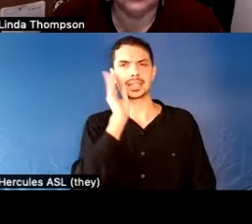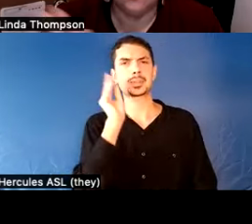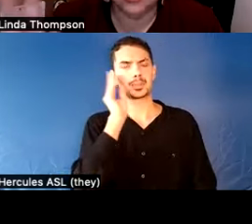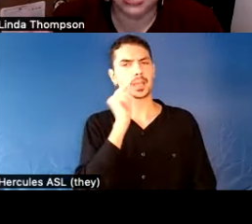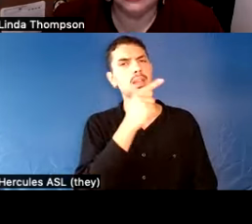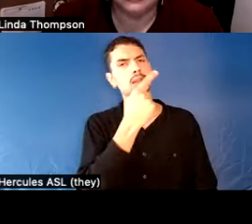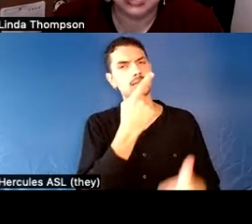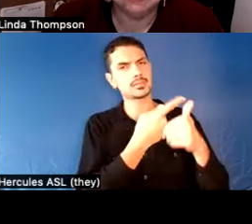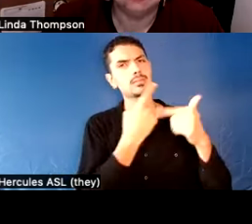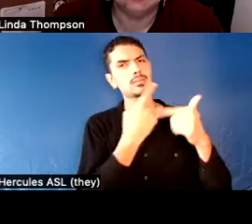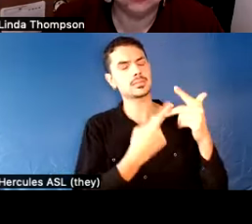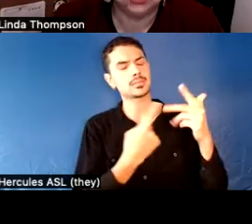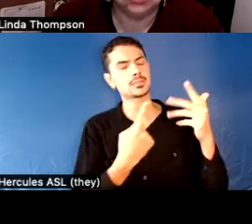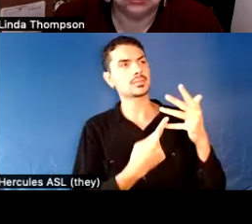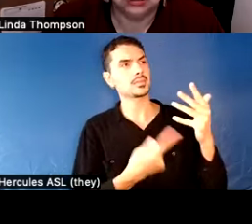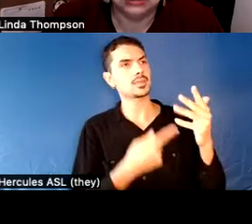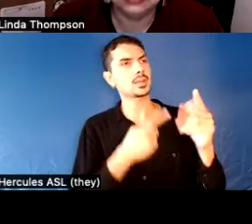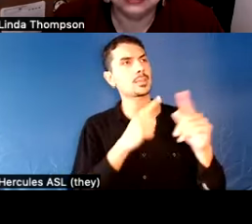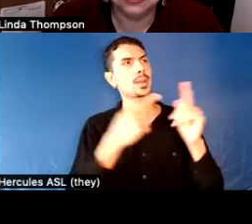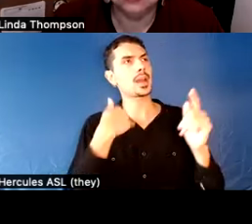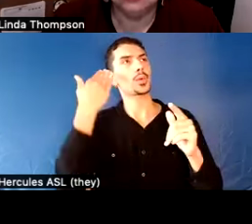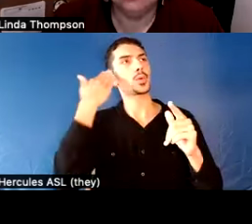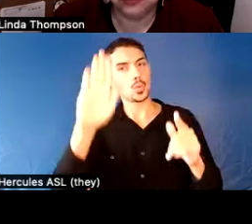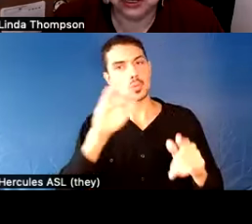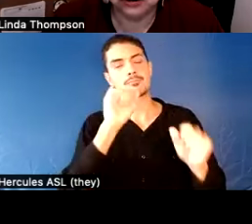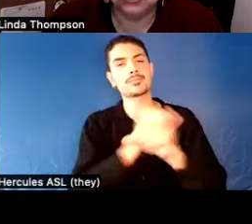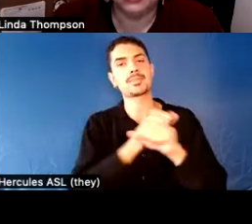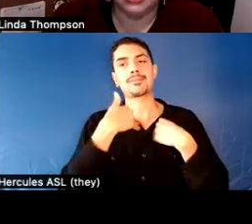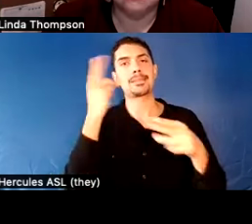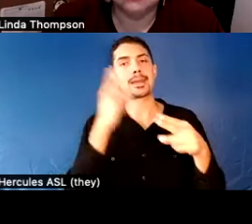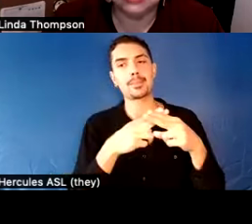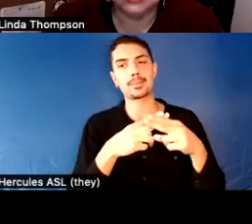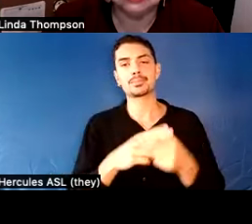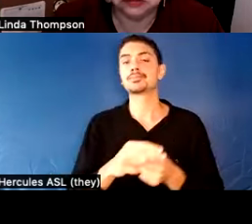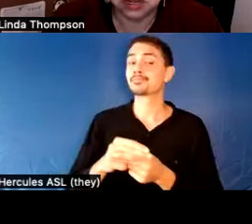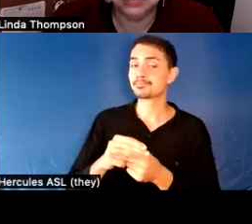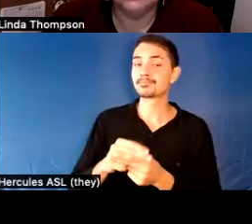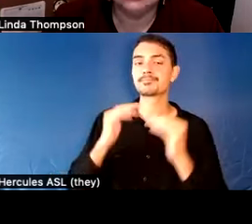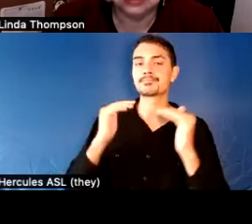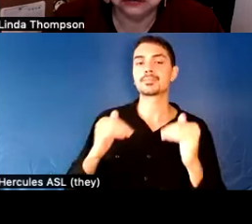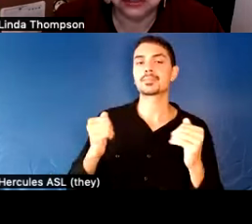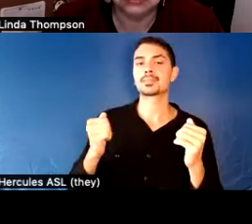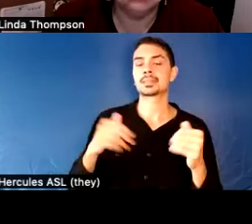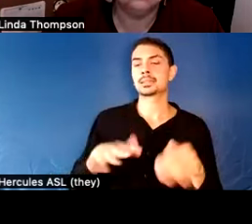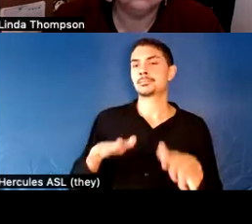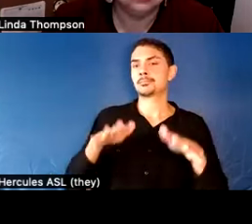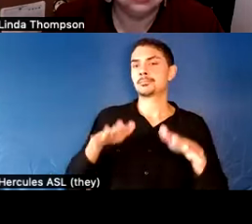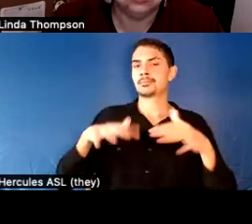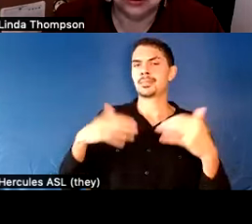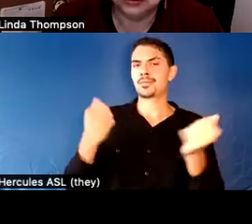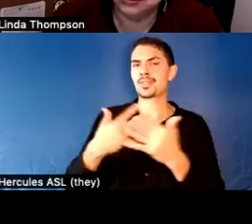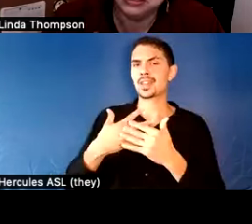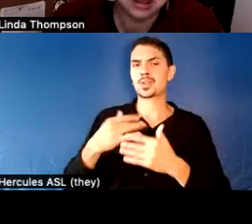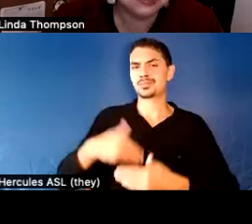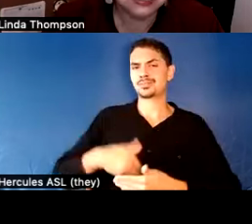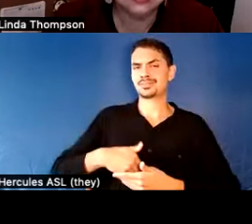didn't know it had a name. Also, there can be fear and an empty, kind of a sick feeling. Or there,